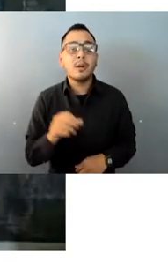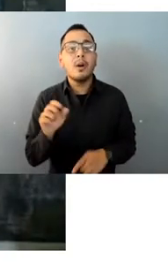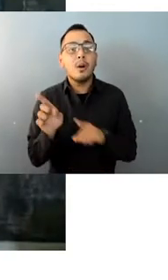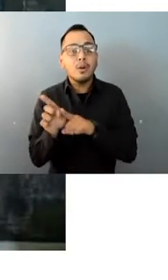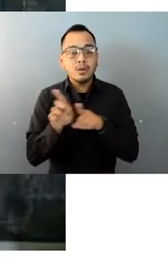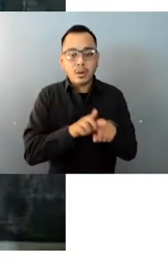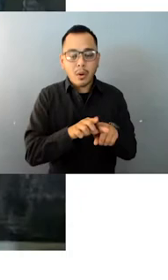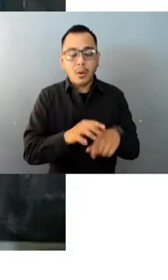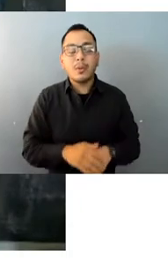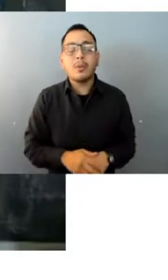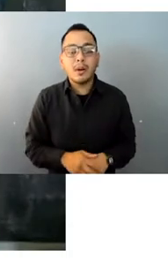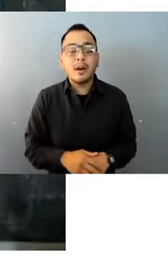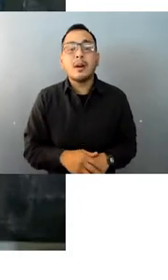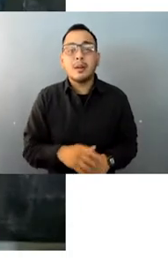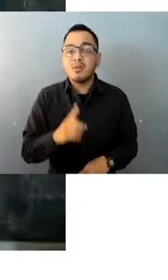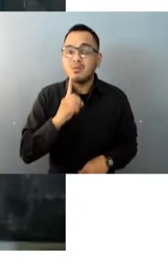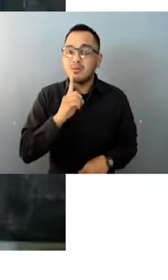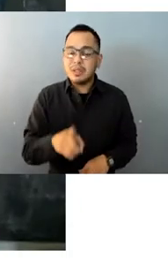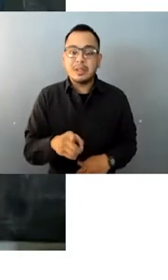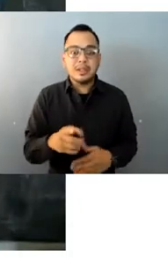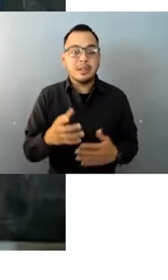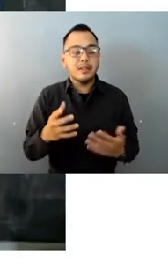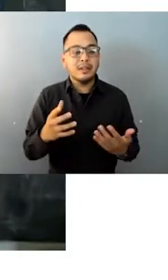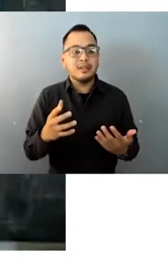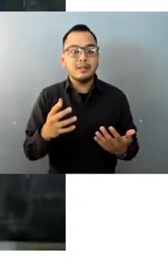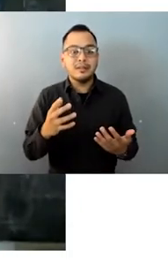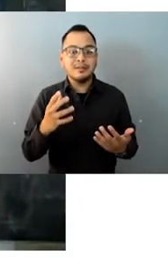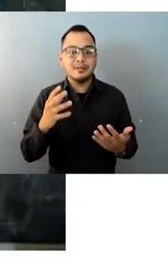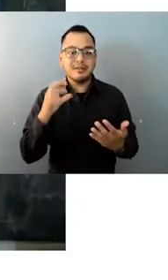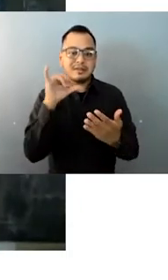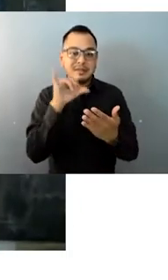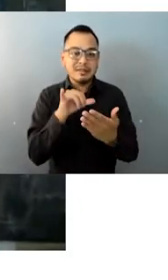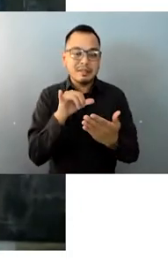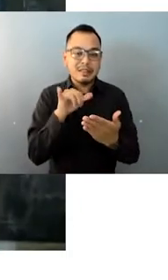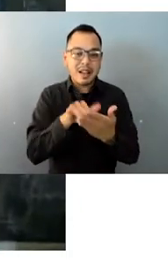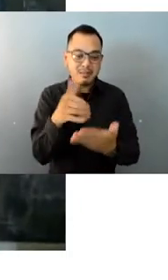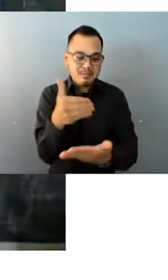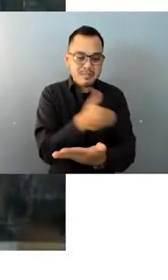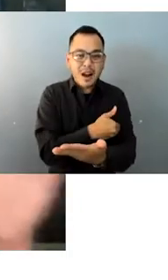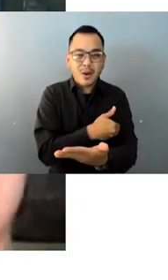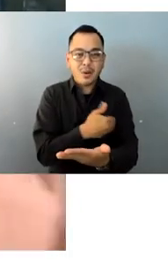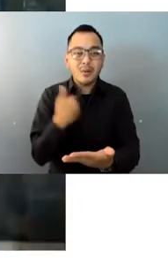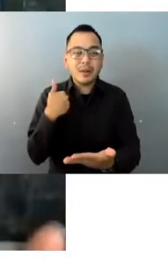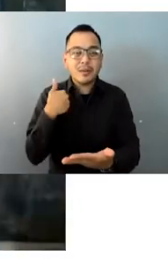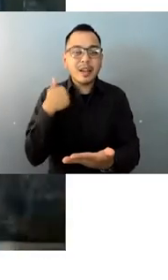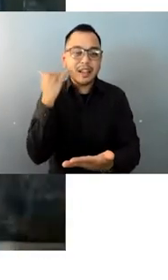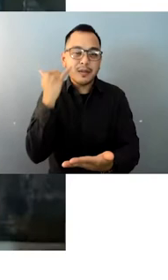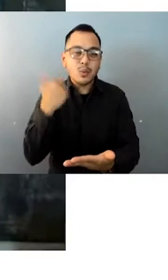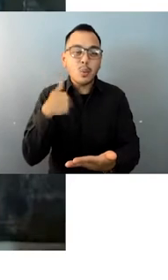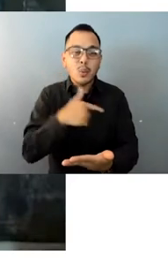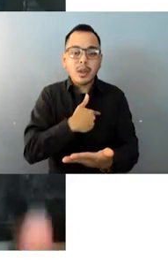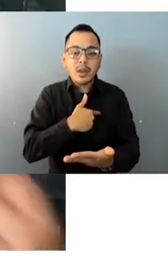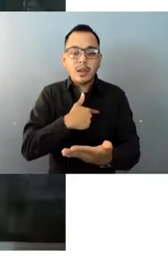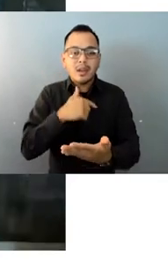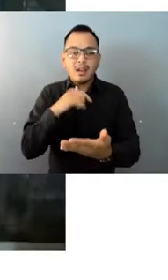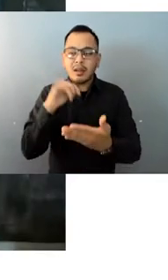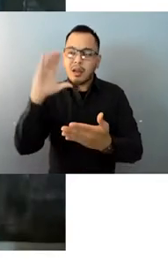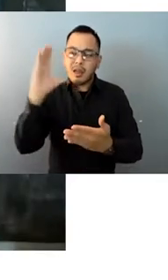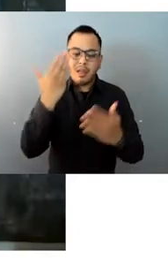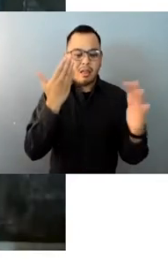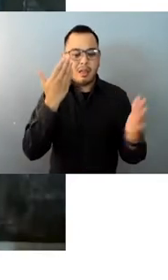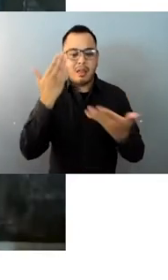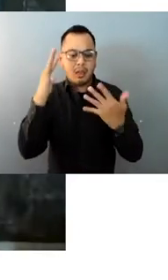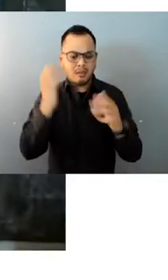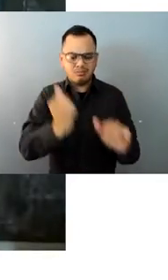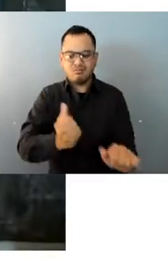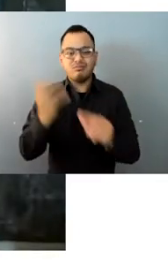difficult to overstate the life-giving liberation power that occurs when we discard the storybook and embrace